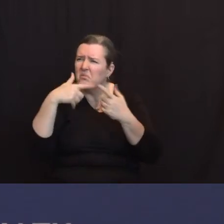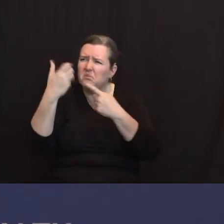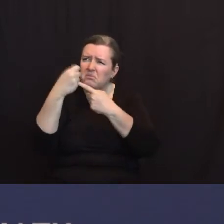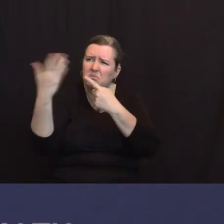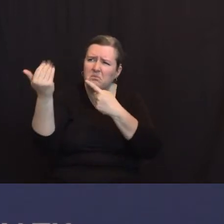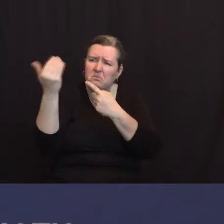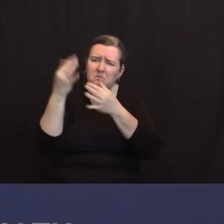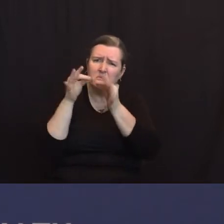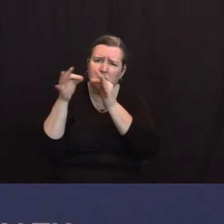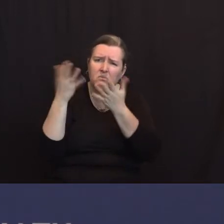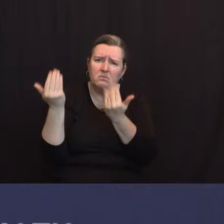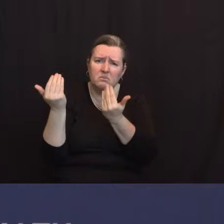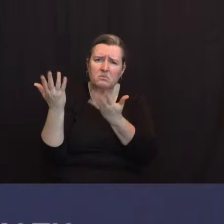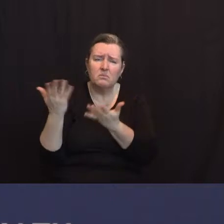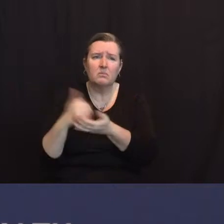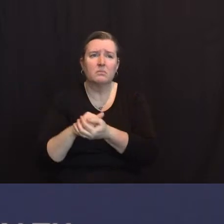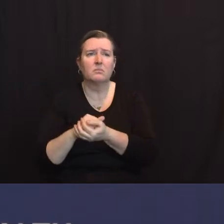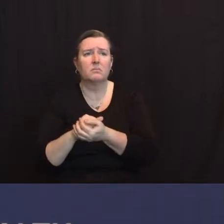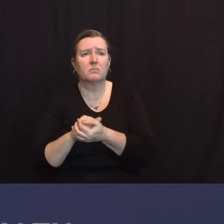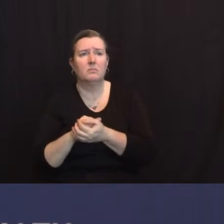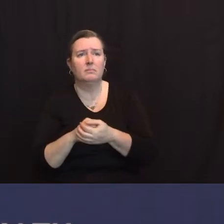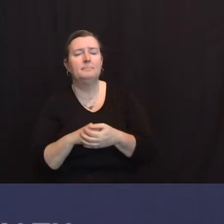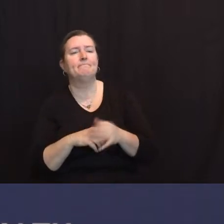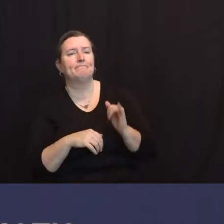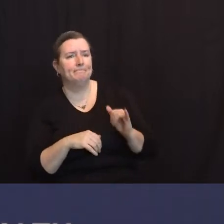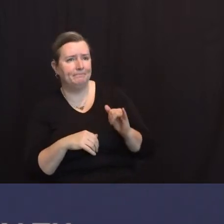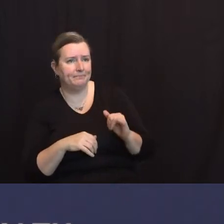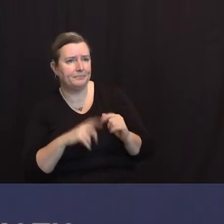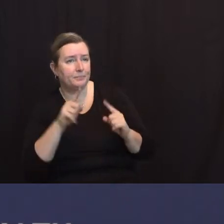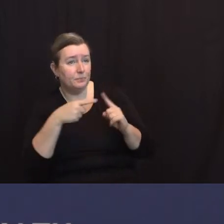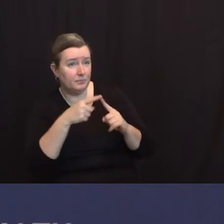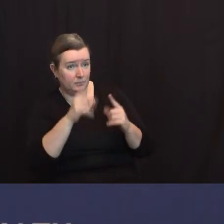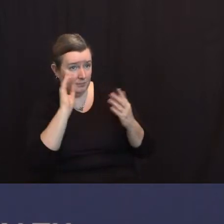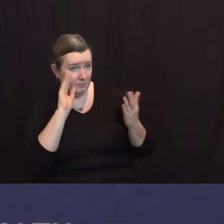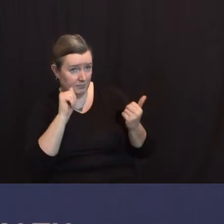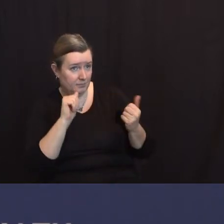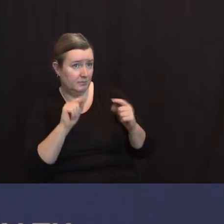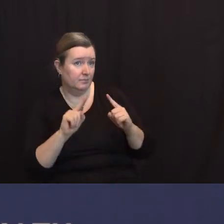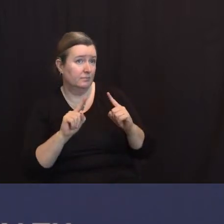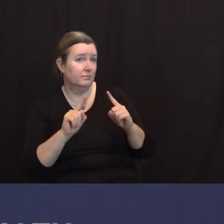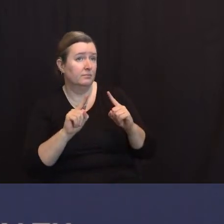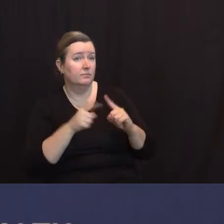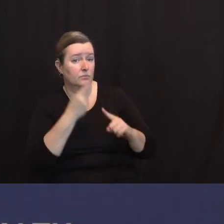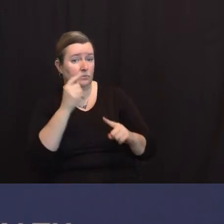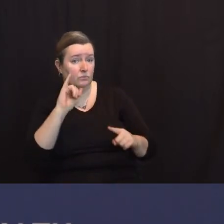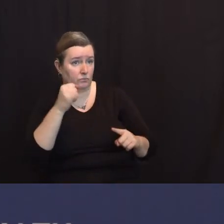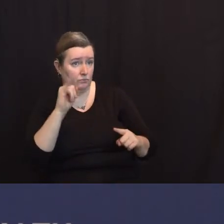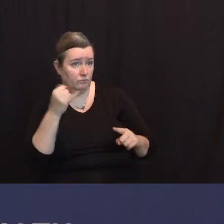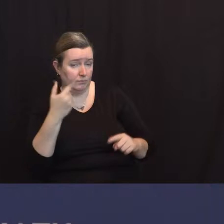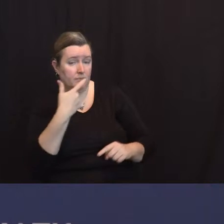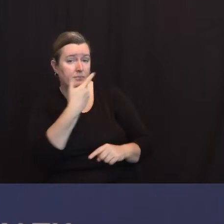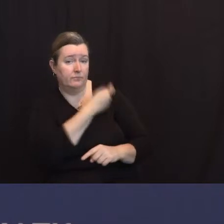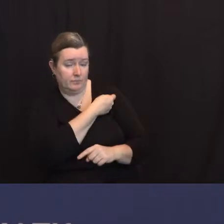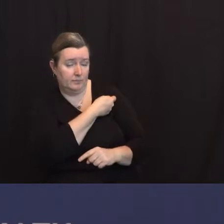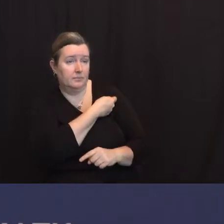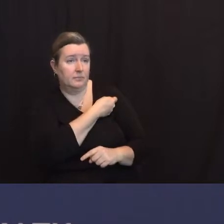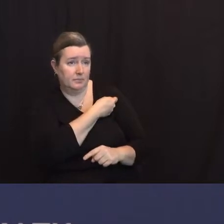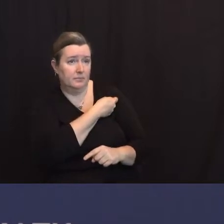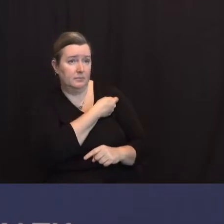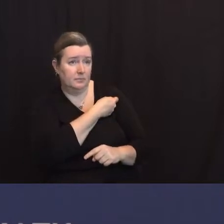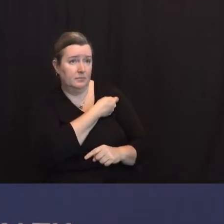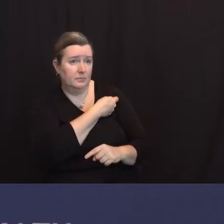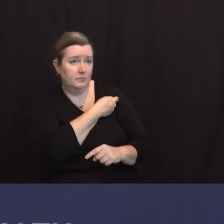Governor, when do you expect the first J&J vaccine shot to be going into an arm? And I know that you said on Monday that a lot